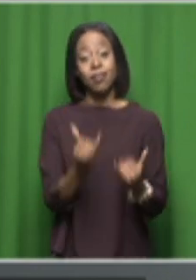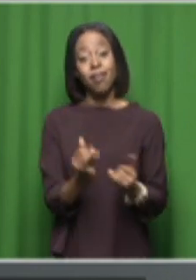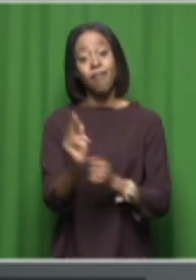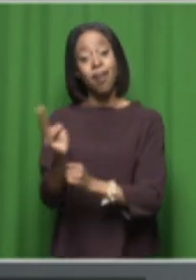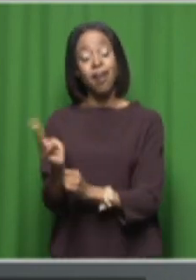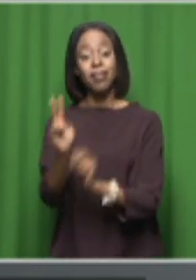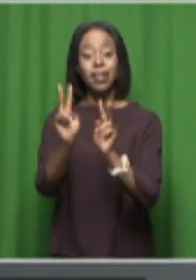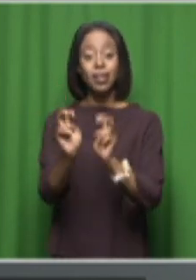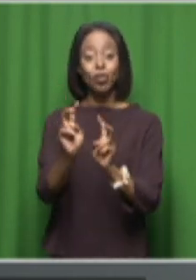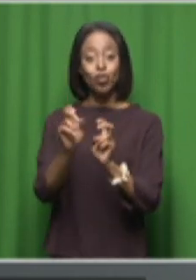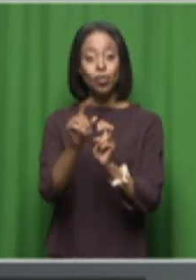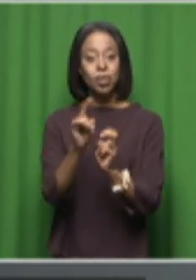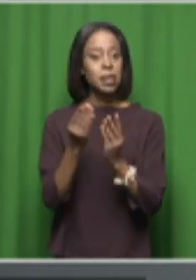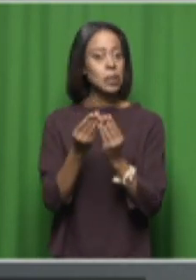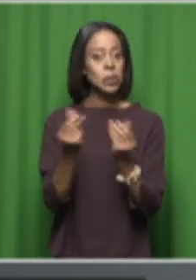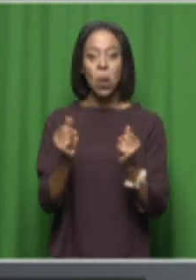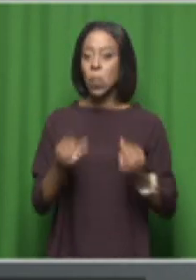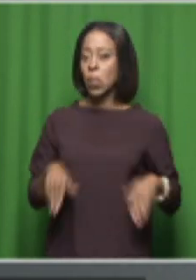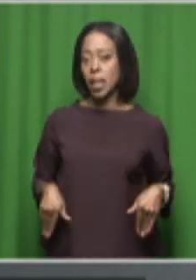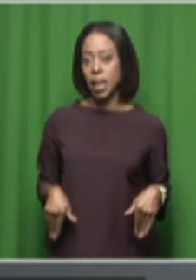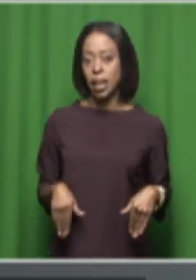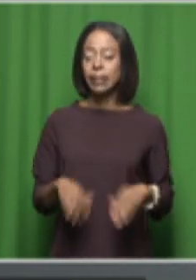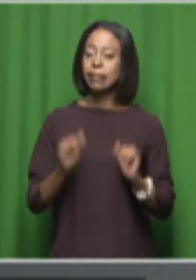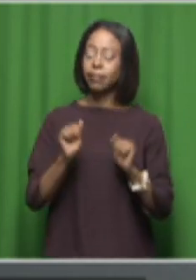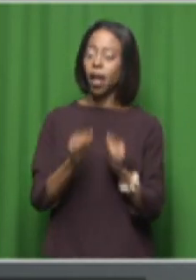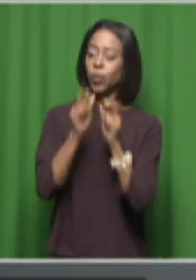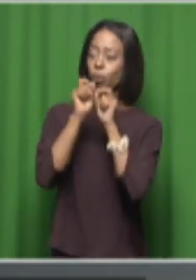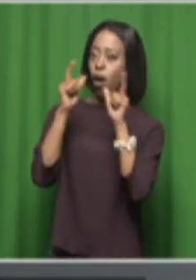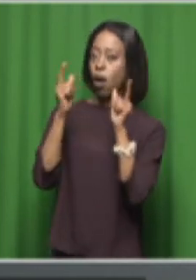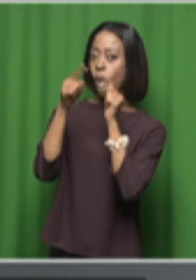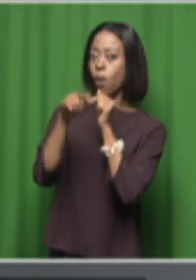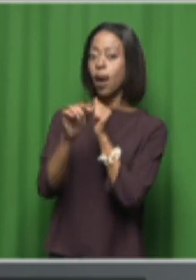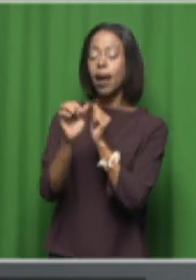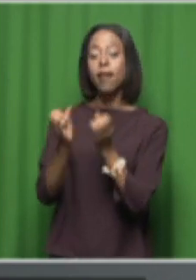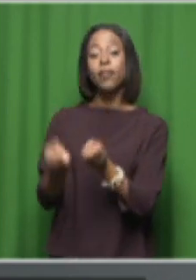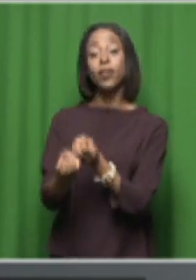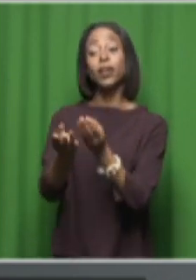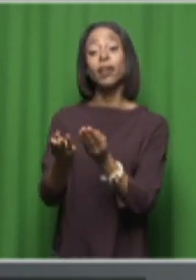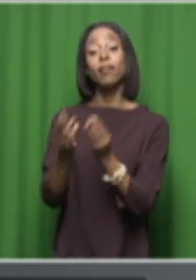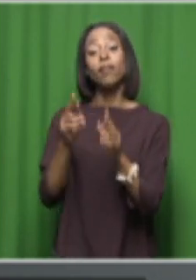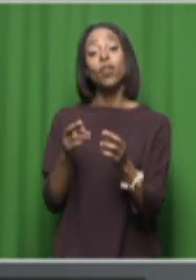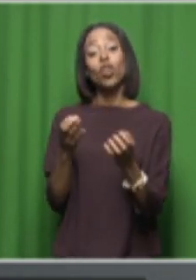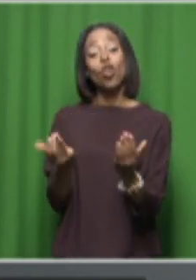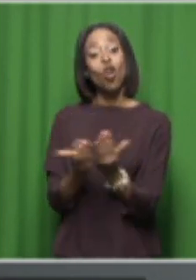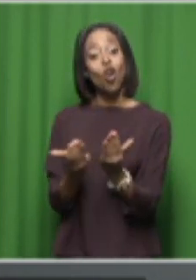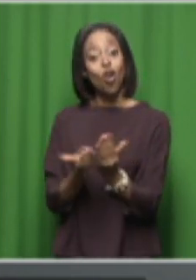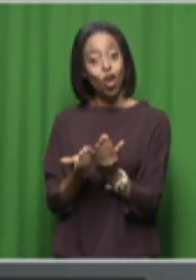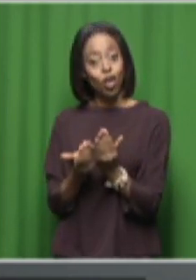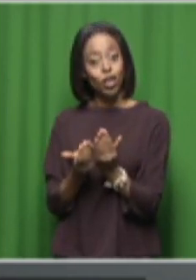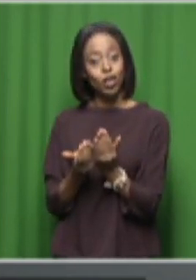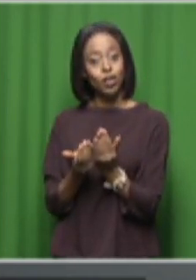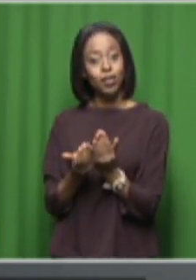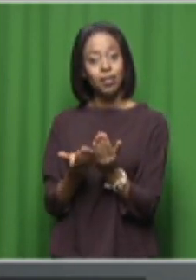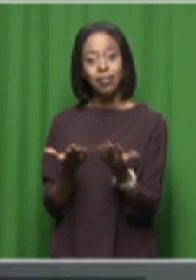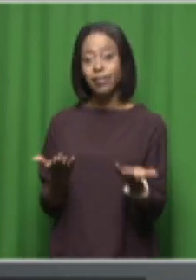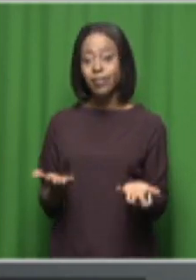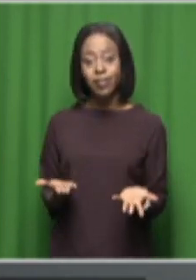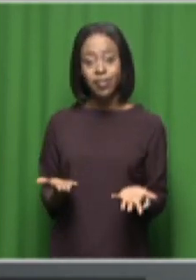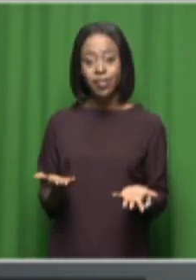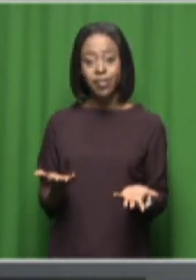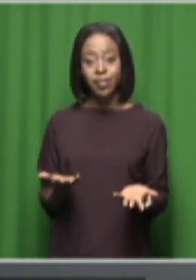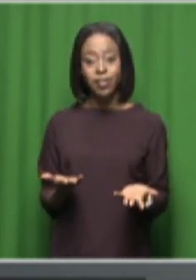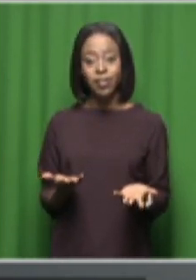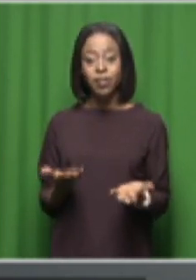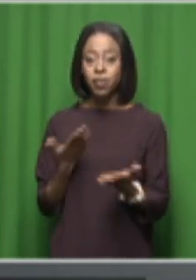haven't quite met. And we know that providing resources to these schools would make them really be able